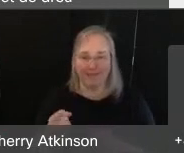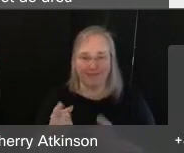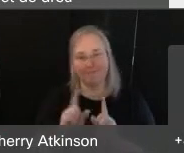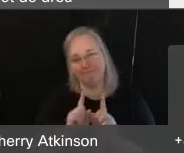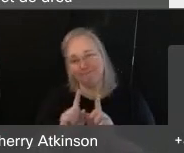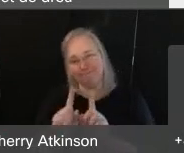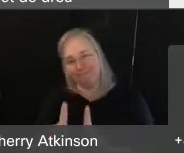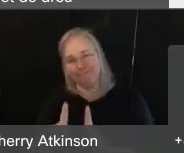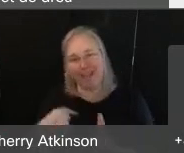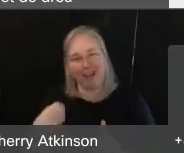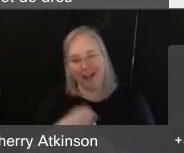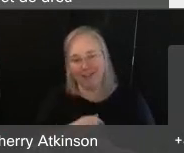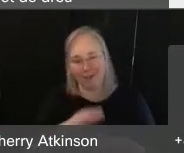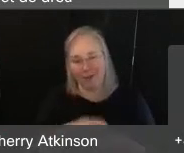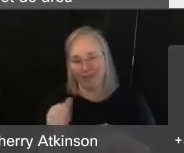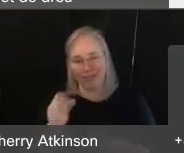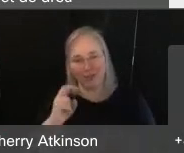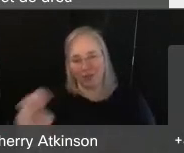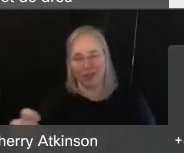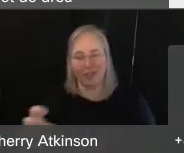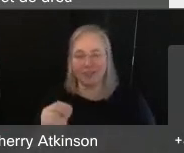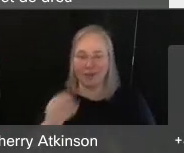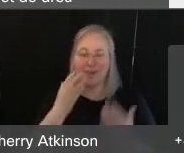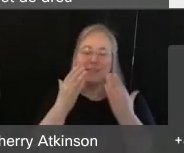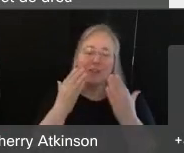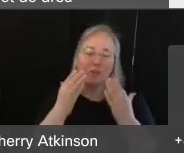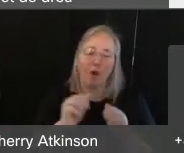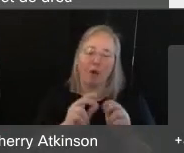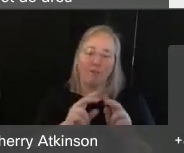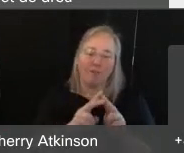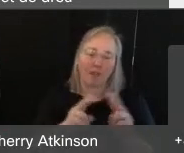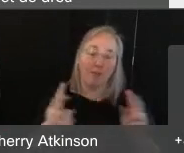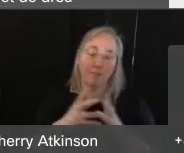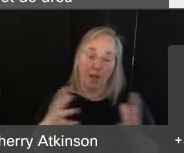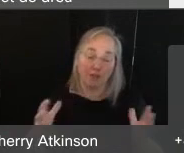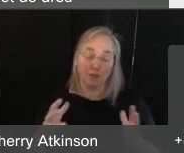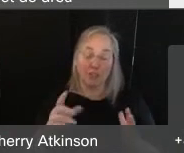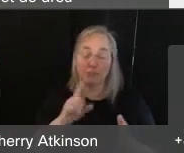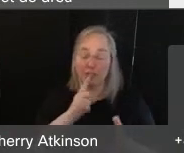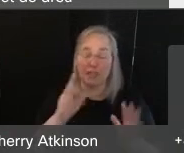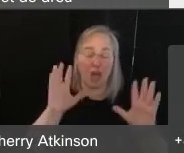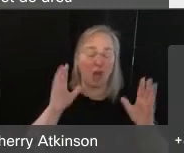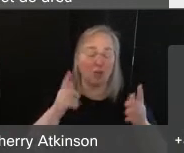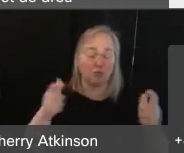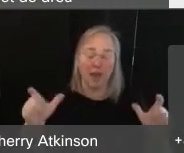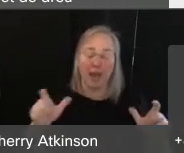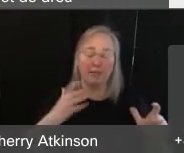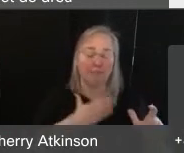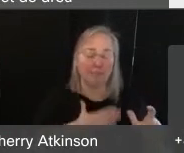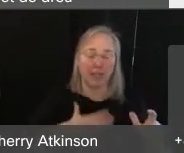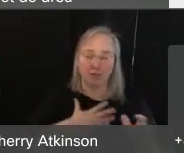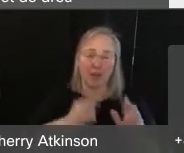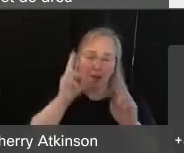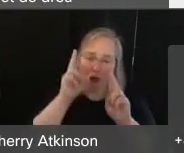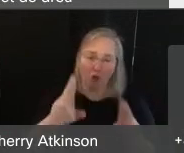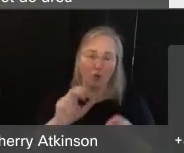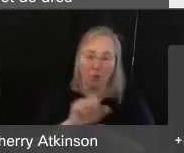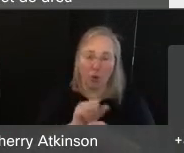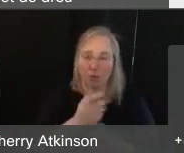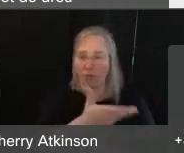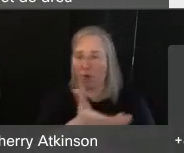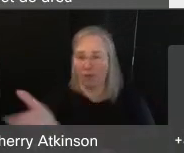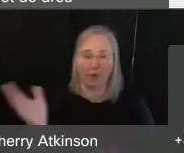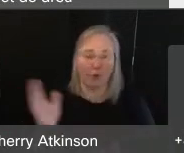throughout this journey. And thank you all very much. It's really a great pleasure and really an honor to work with all of you. Thank